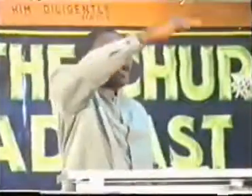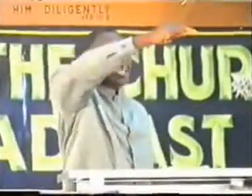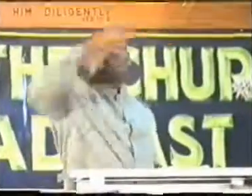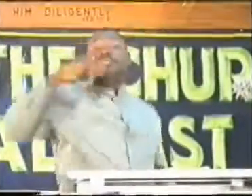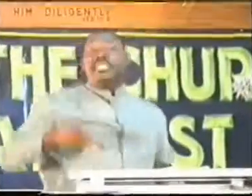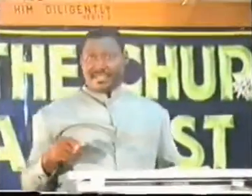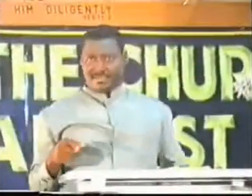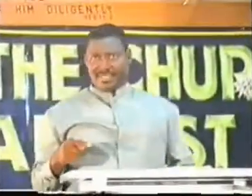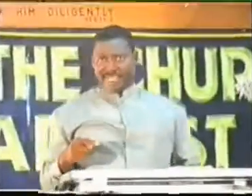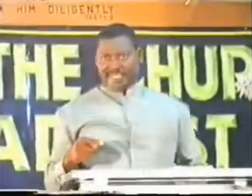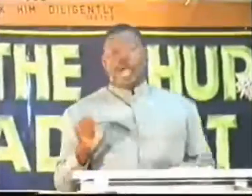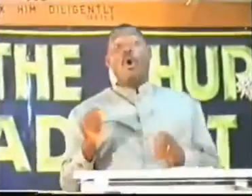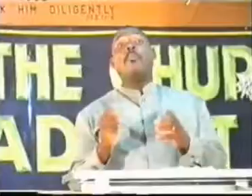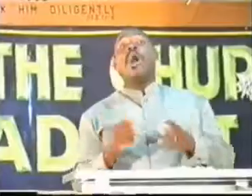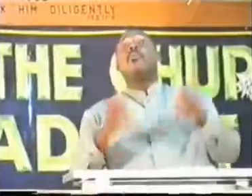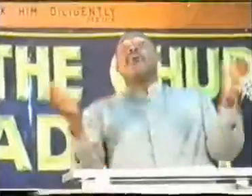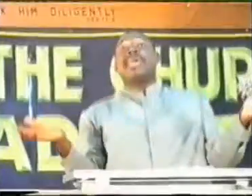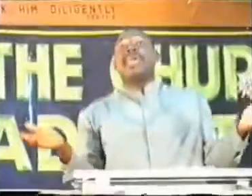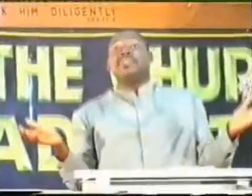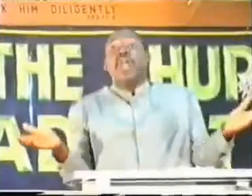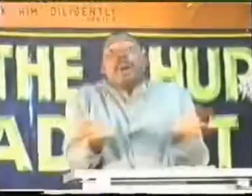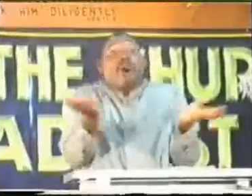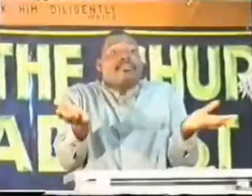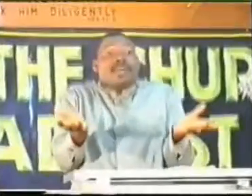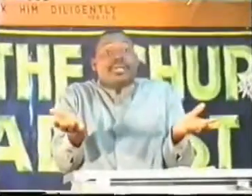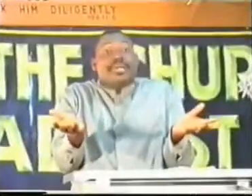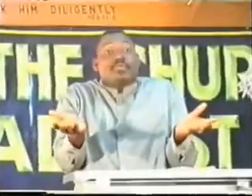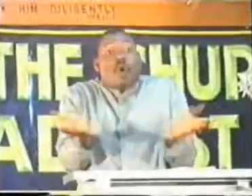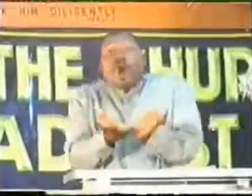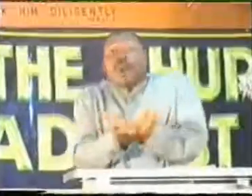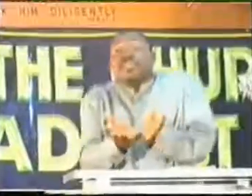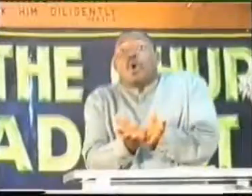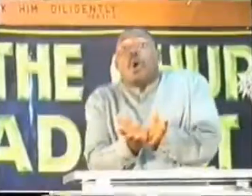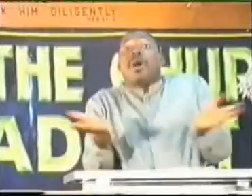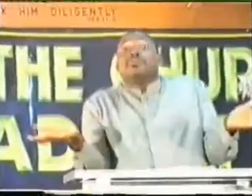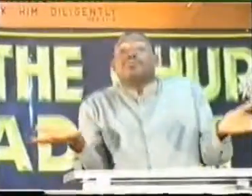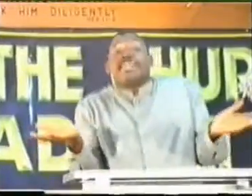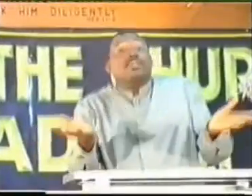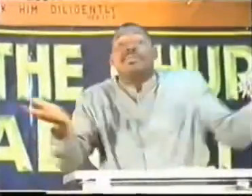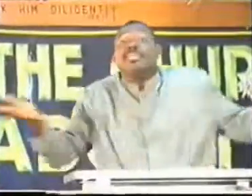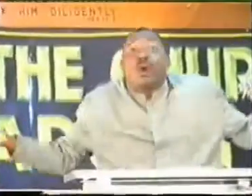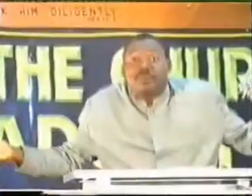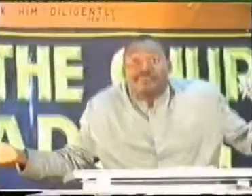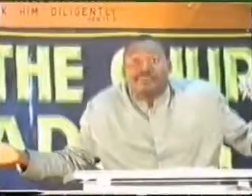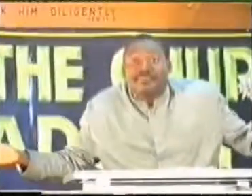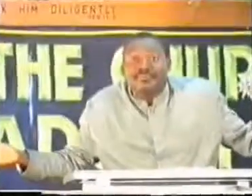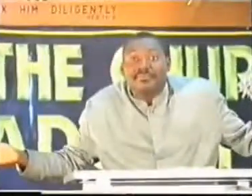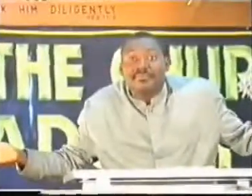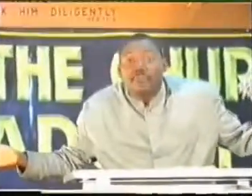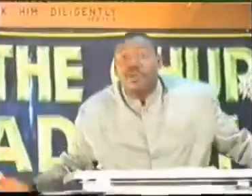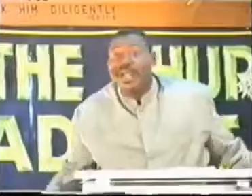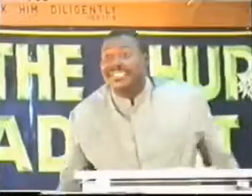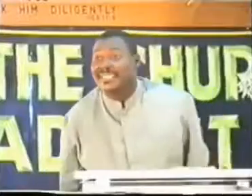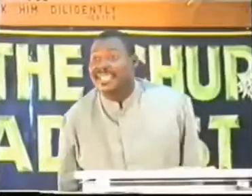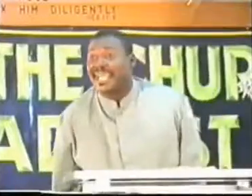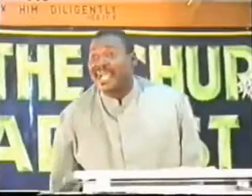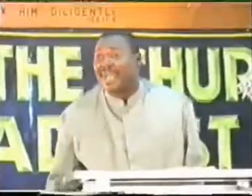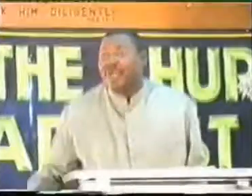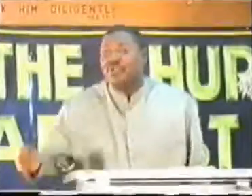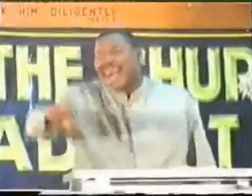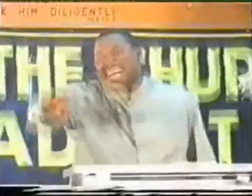asore no asudie. Se omo eboyen. Nemom. So omo yo ma ge so omo mo anso so, ye ntumi nche omo. Ntumi ko kan